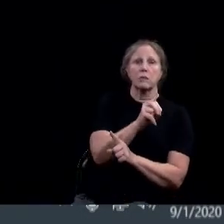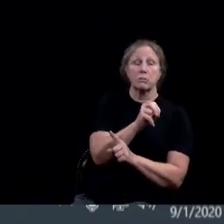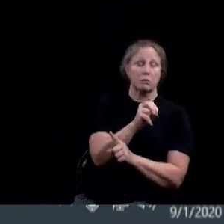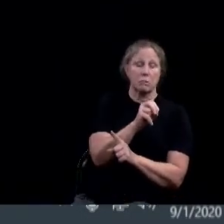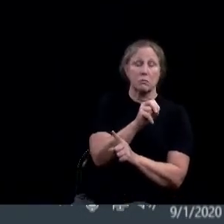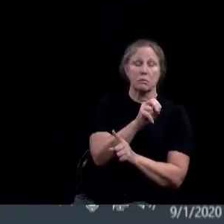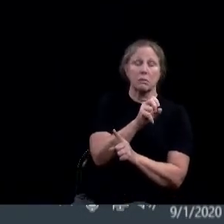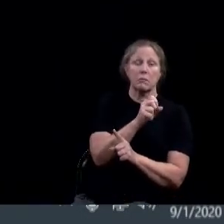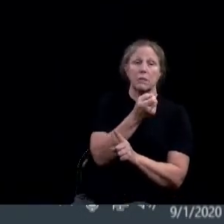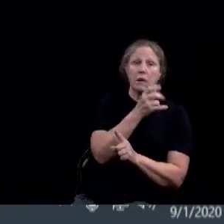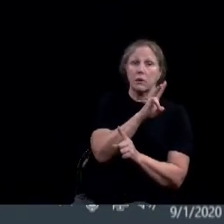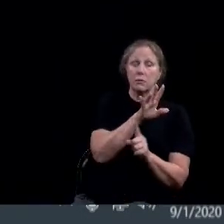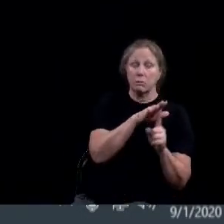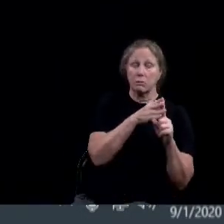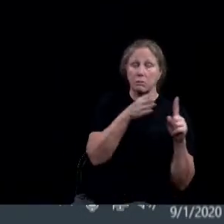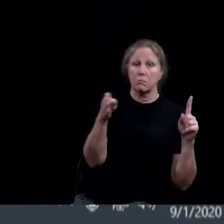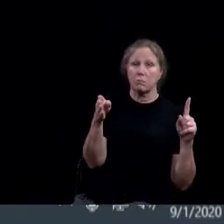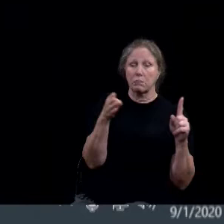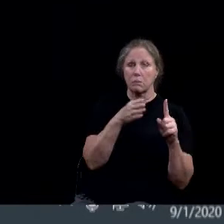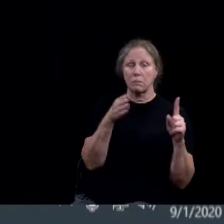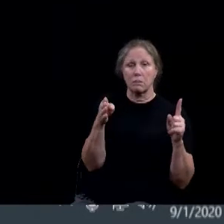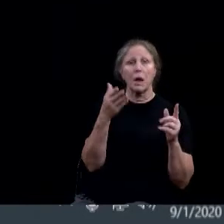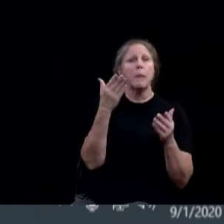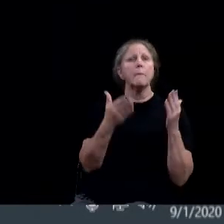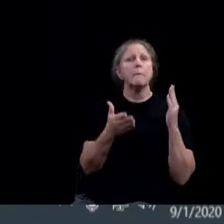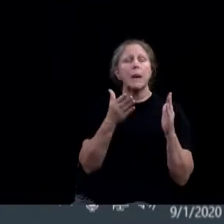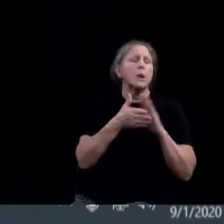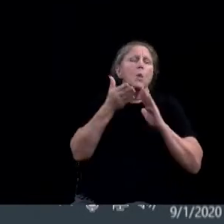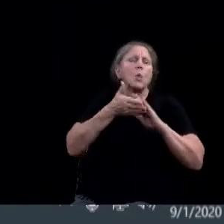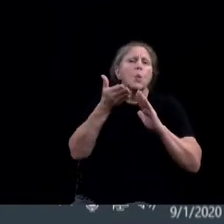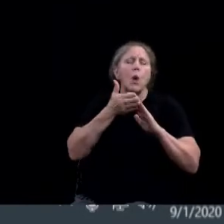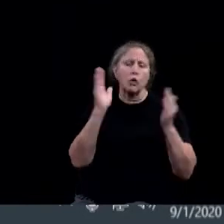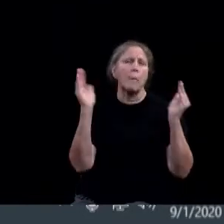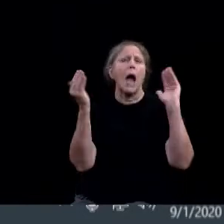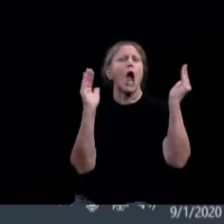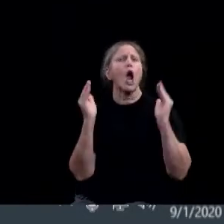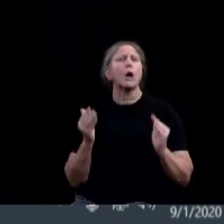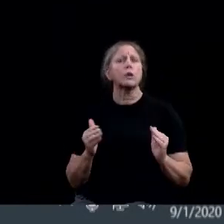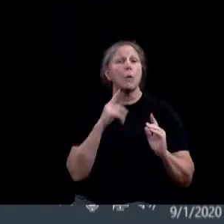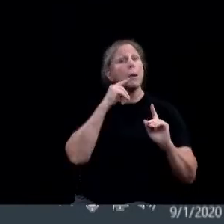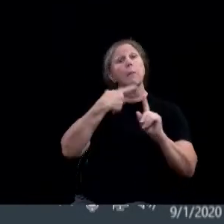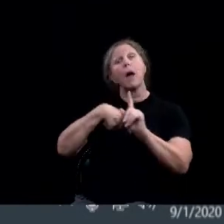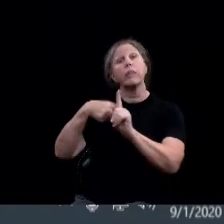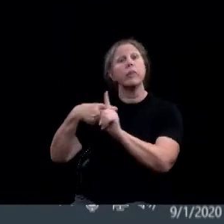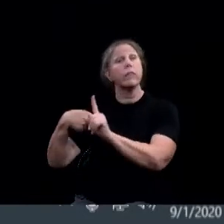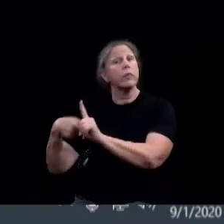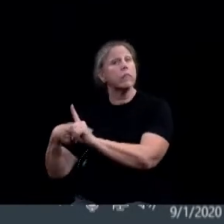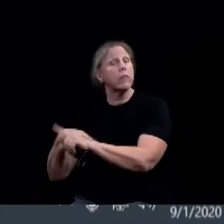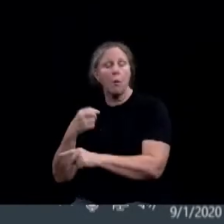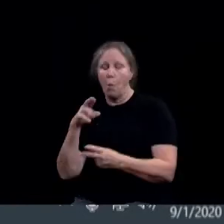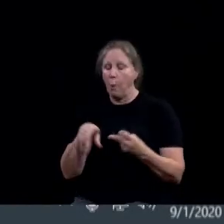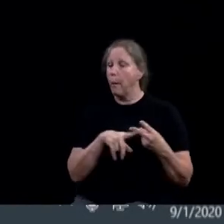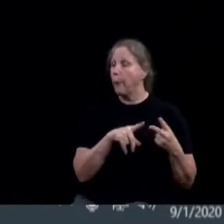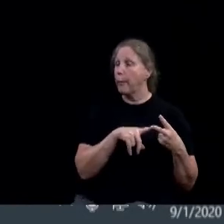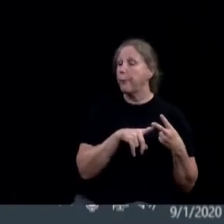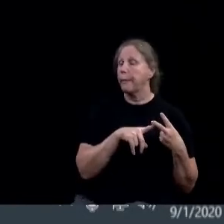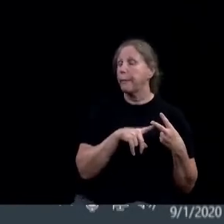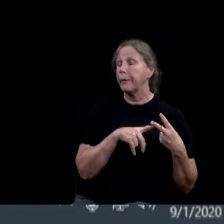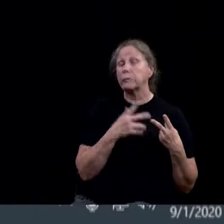maybe just run some quick comparisons by month, maybe, or by district for each